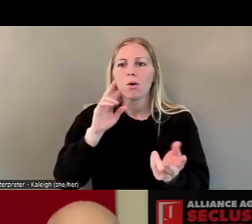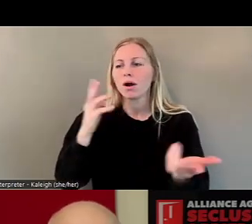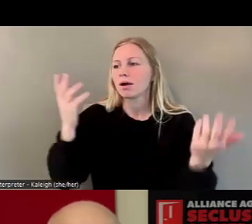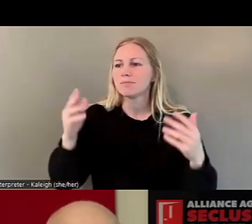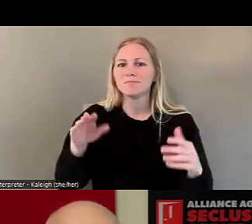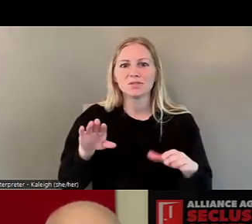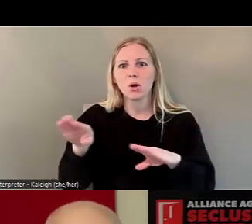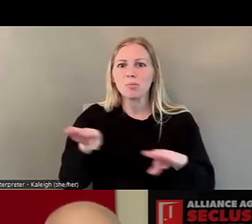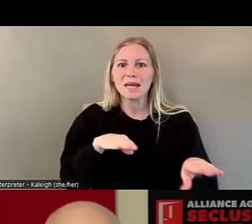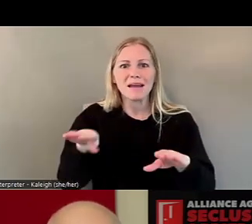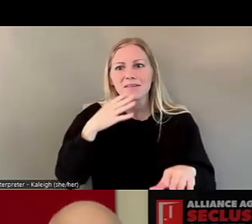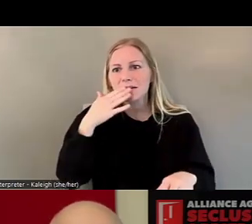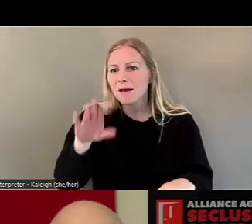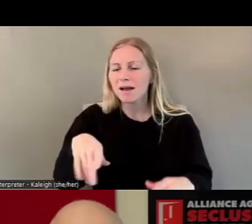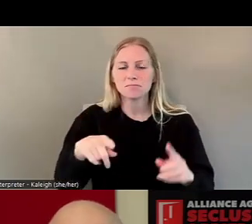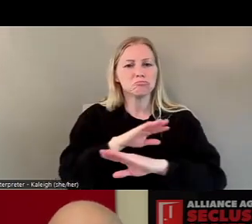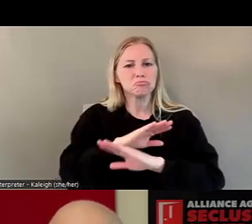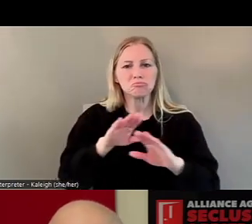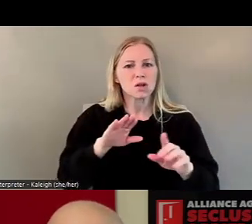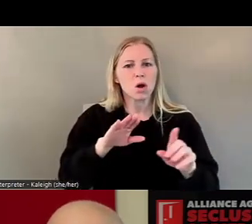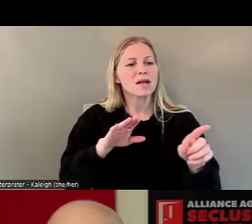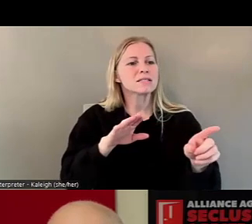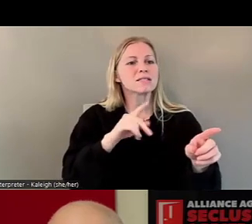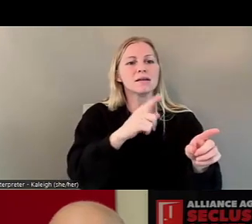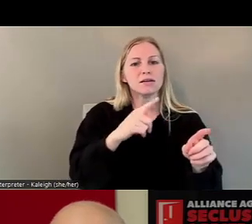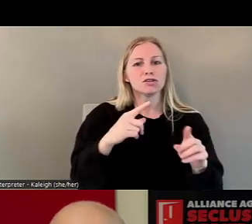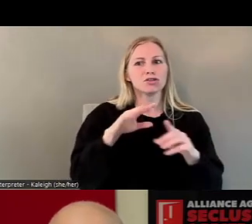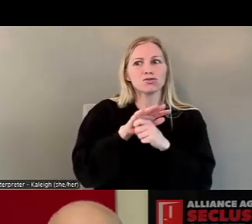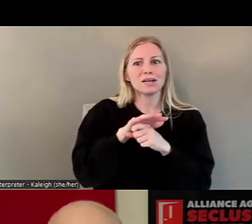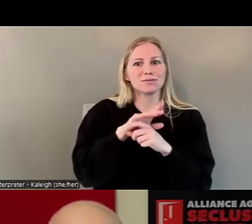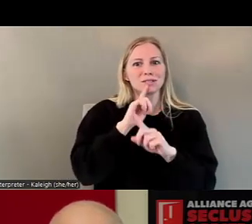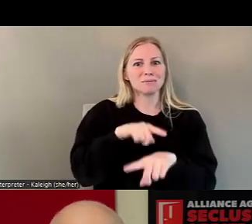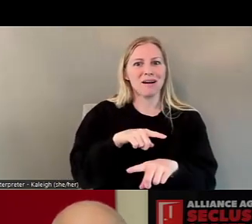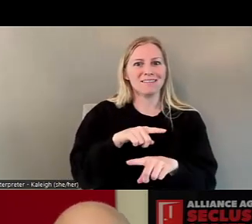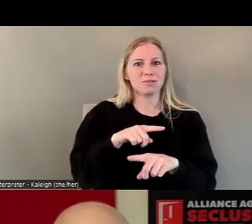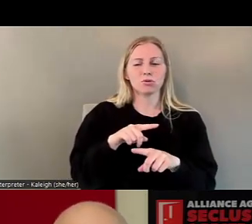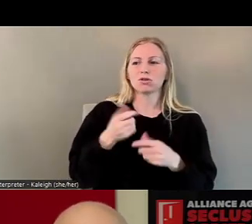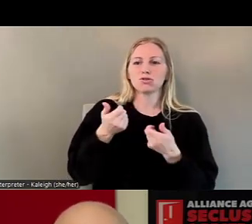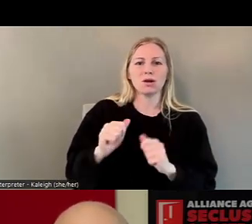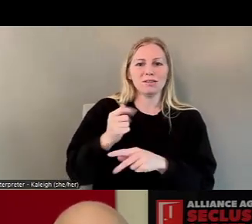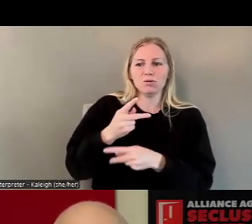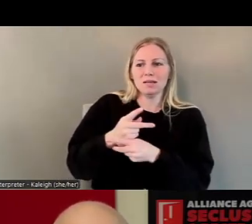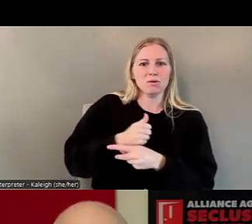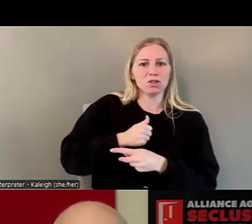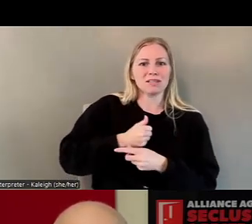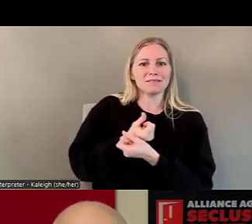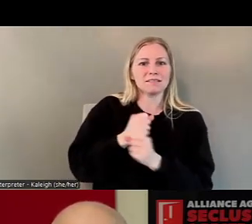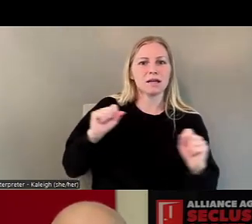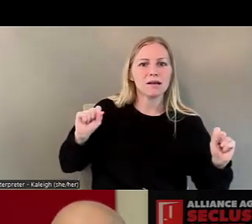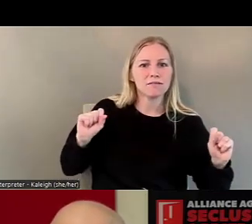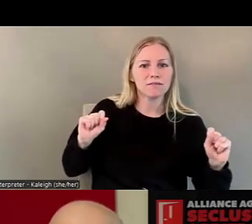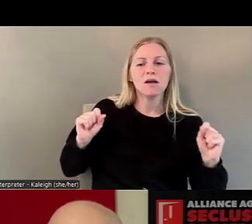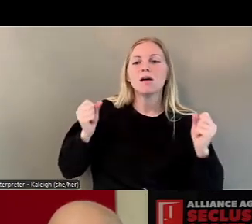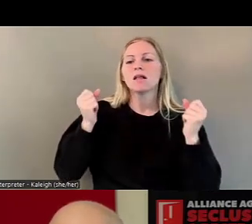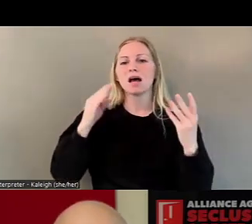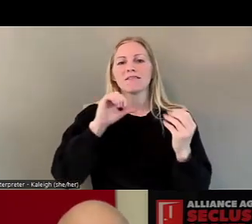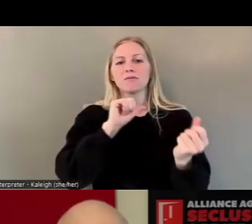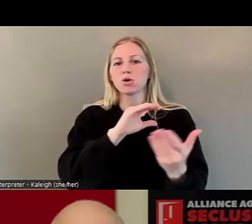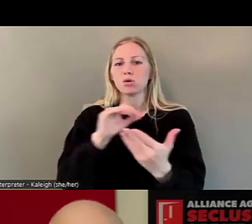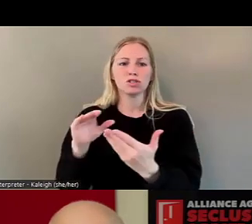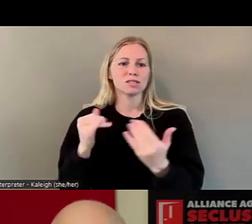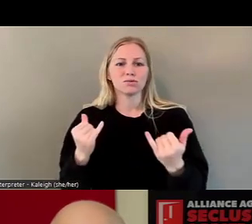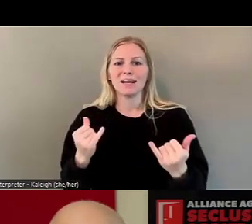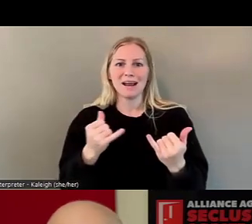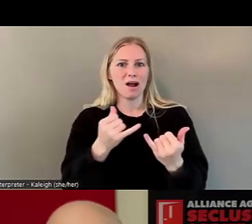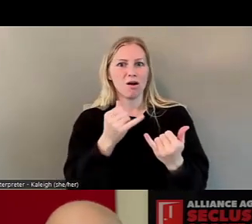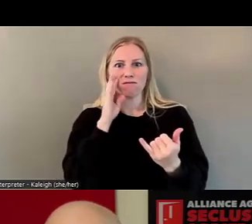safe. And again, much of what we're doing today around behavior is not working. And that not working is leading to